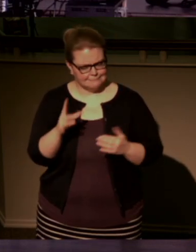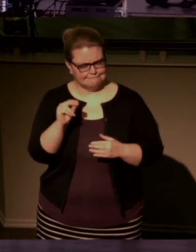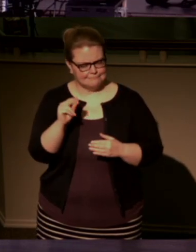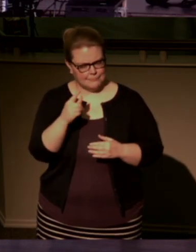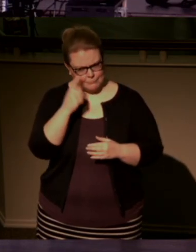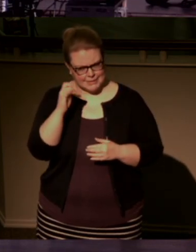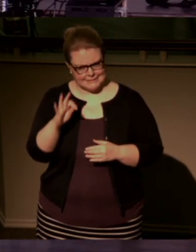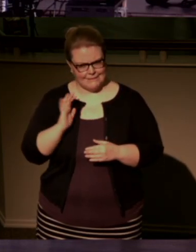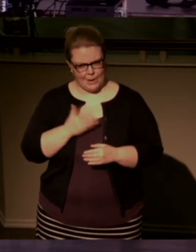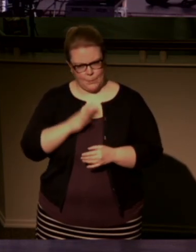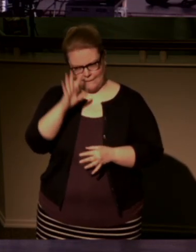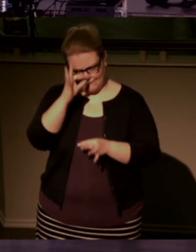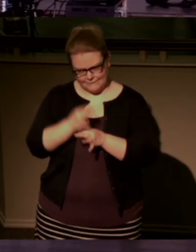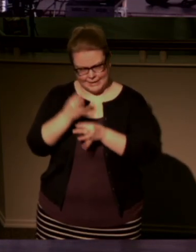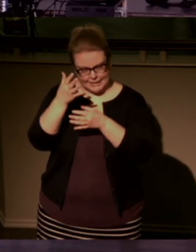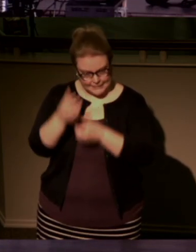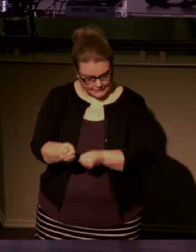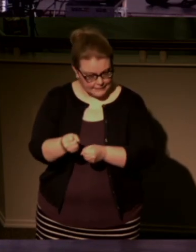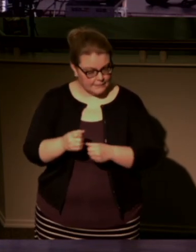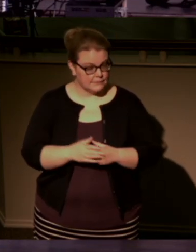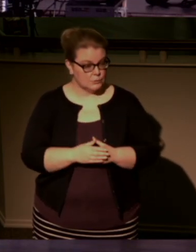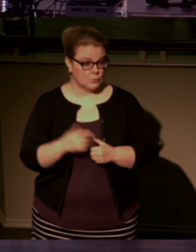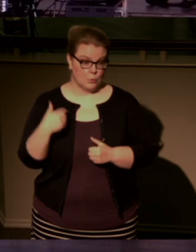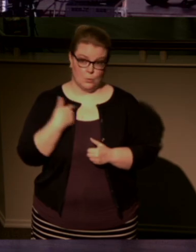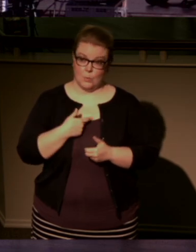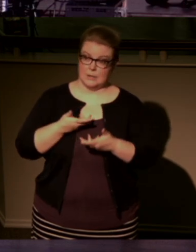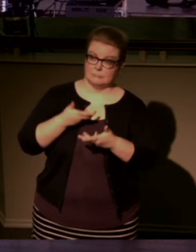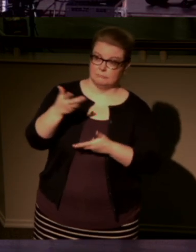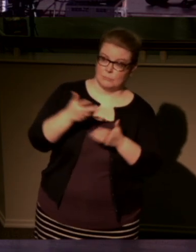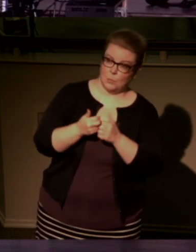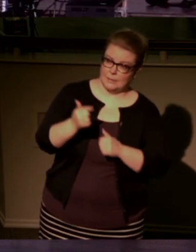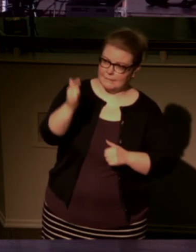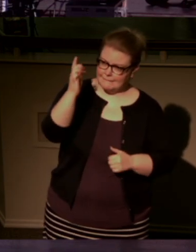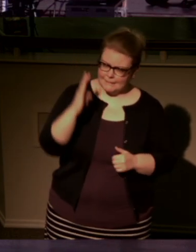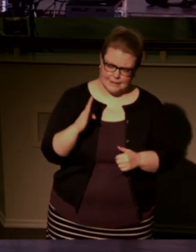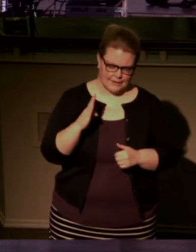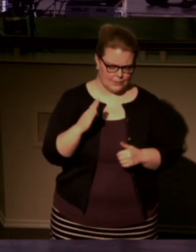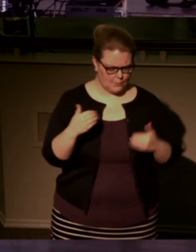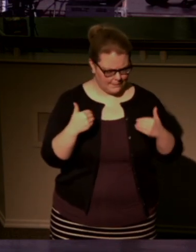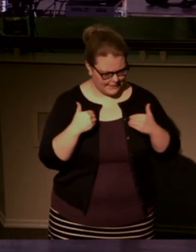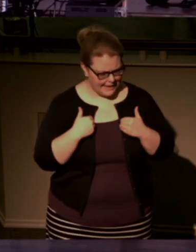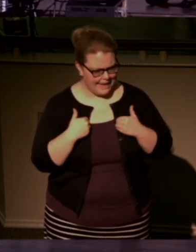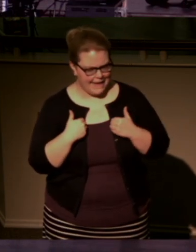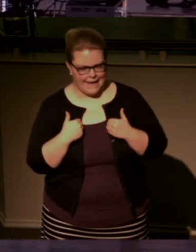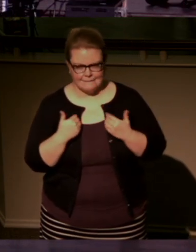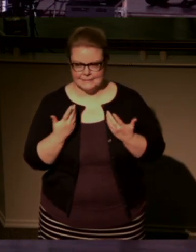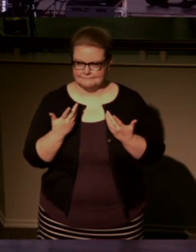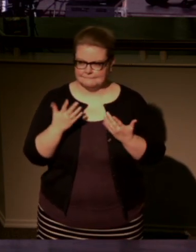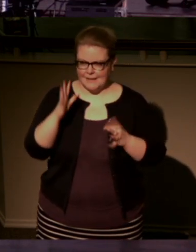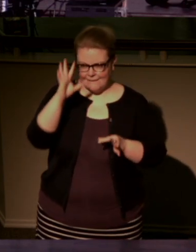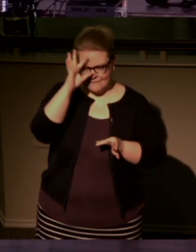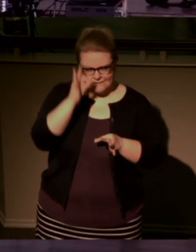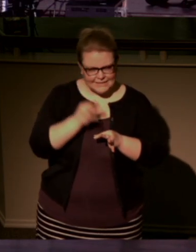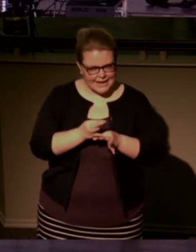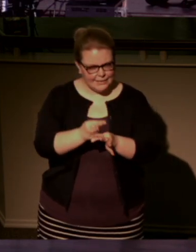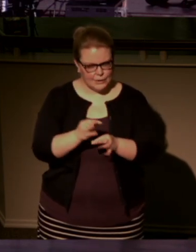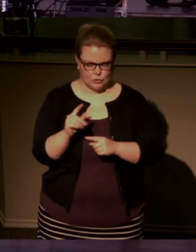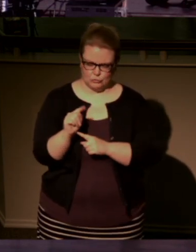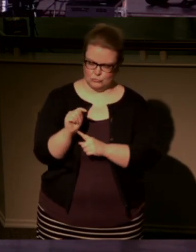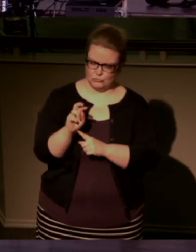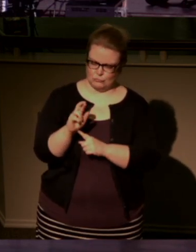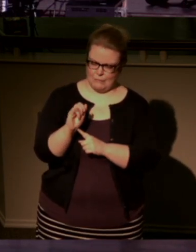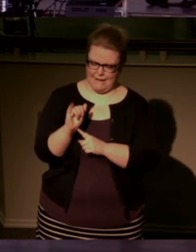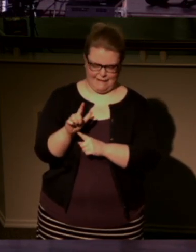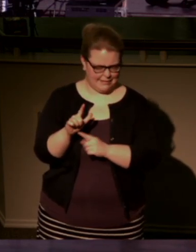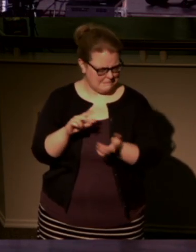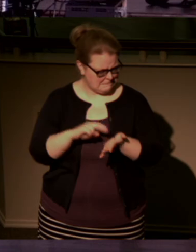And so it brings us, in our encounters with God, it brings us to what I'm going to call a faith trial. And let me give you a definition for